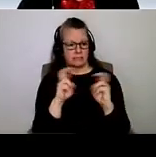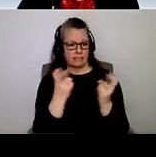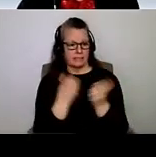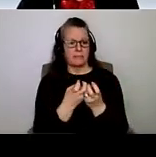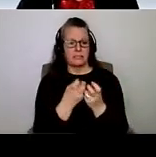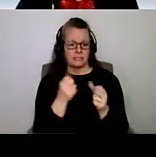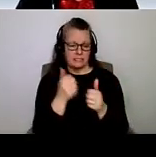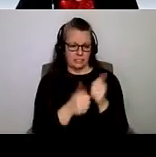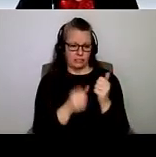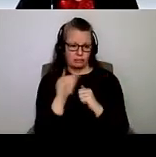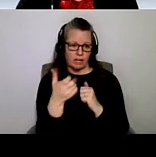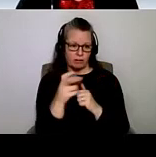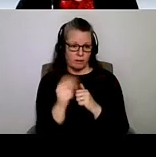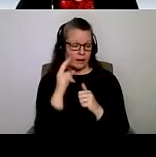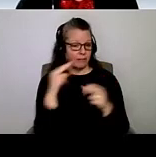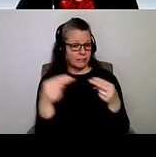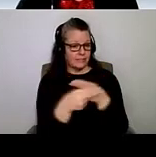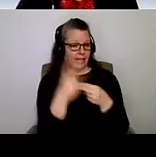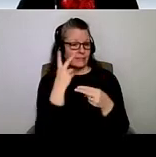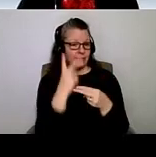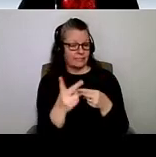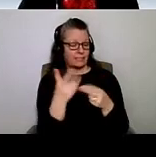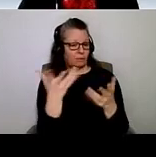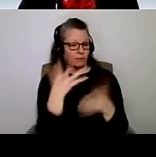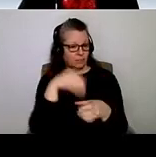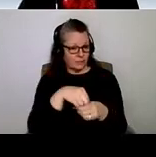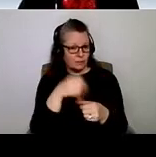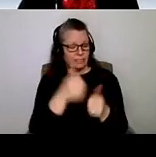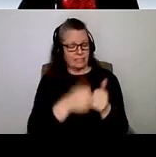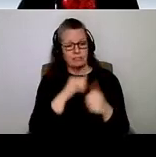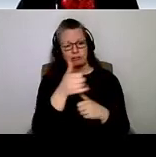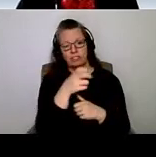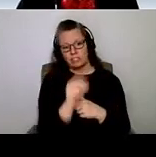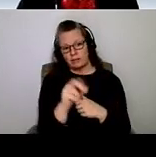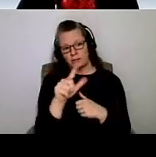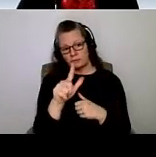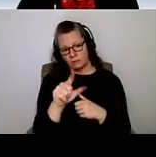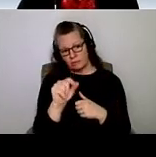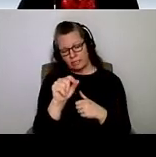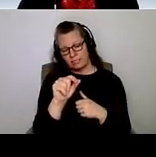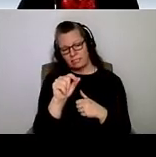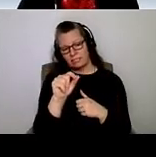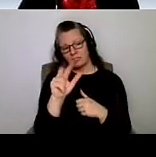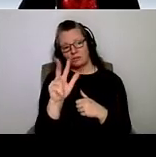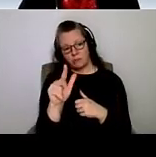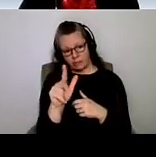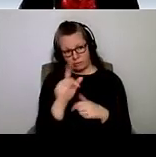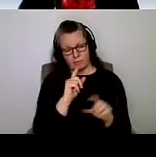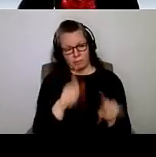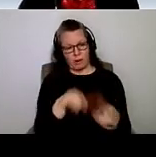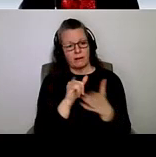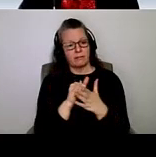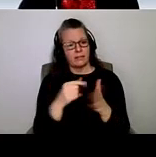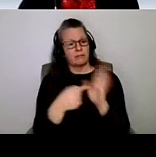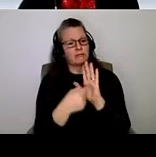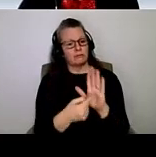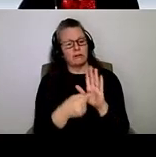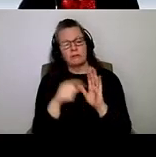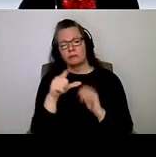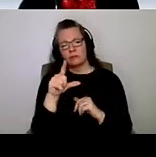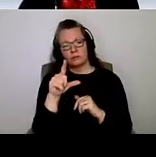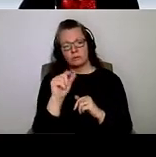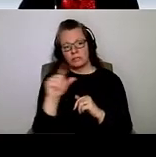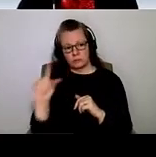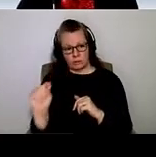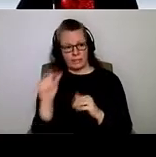some information about what was included in our January 2023 report. And this reflects generally 2020